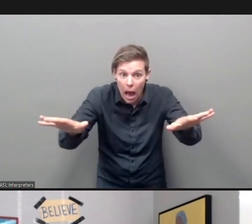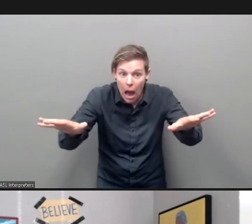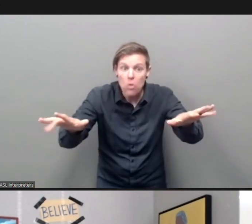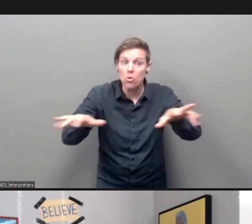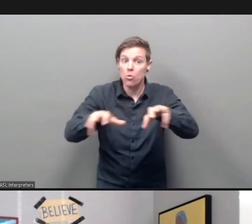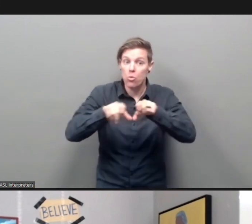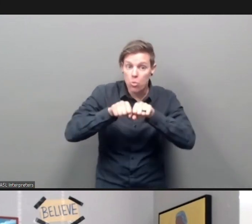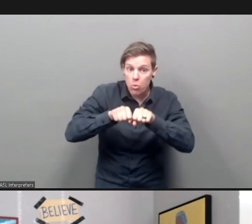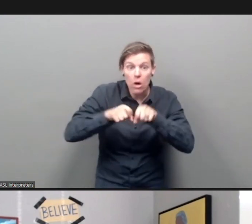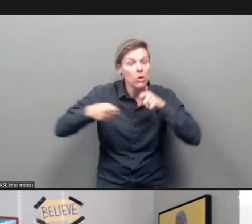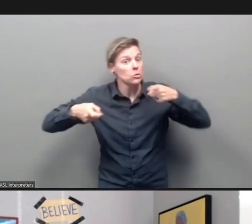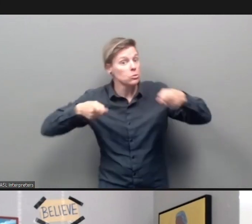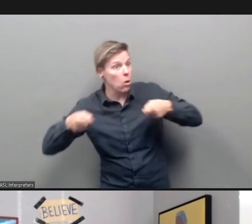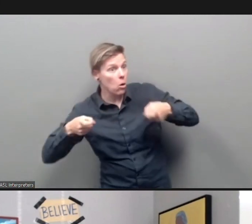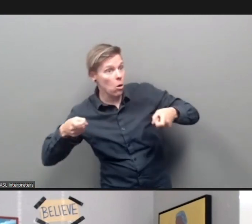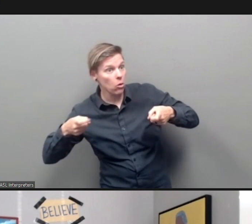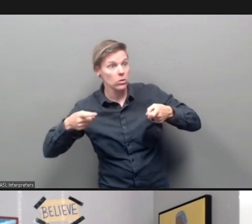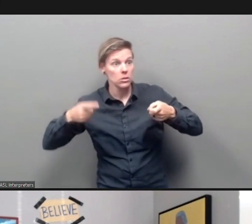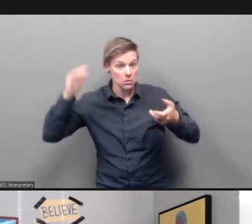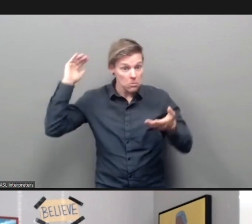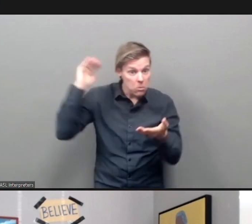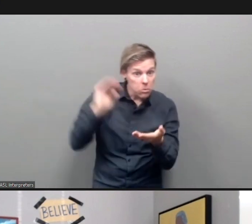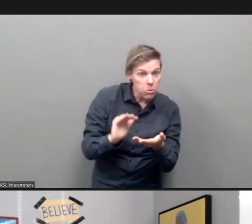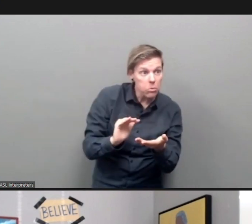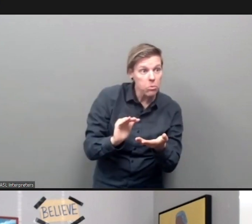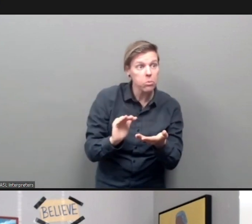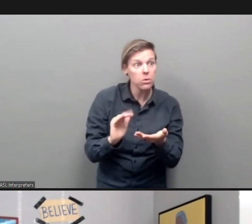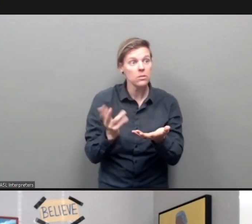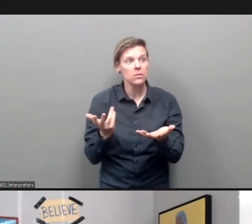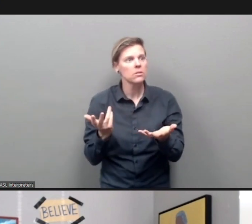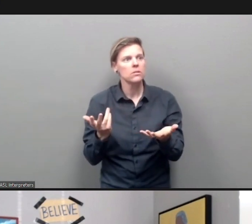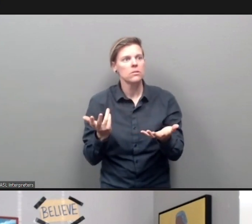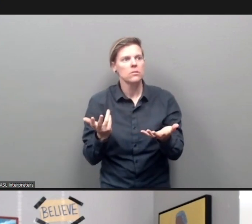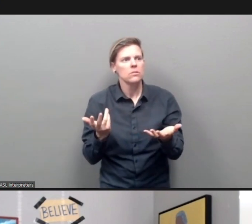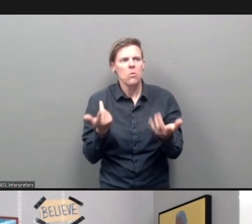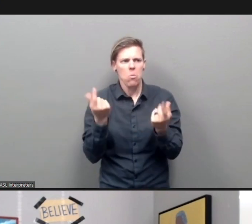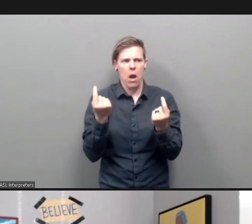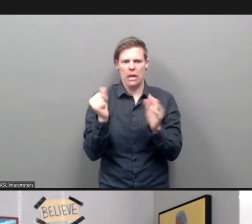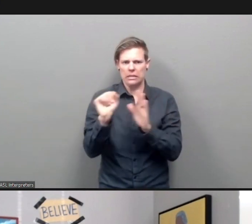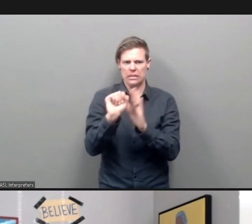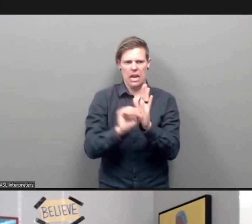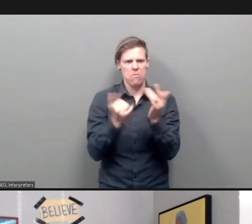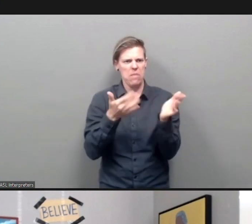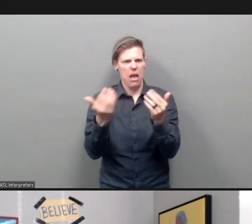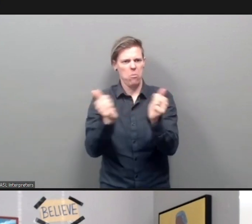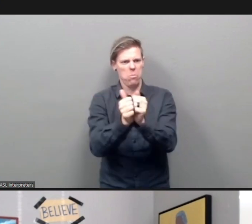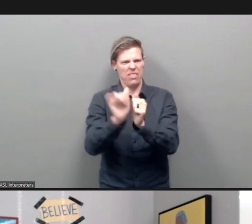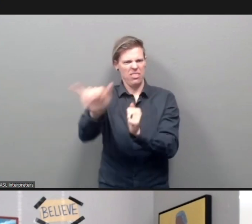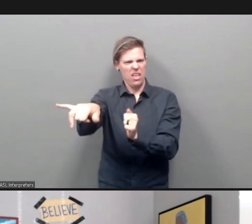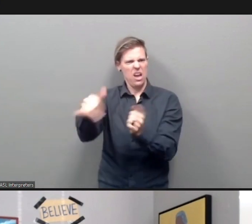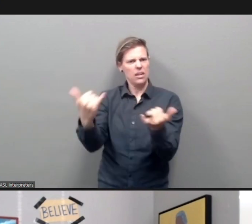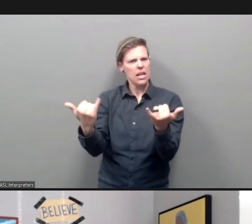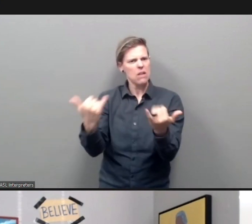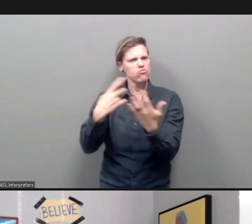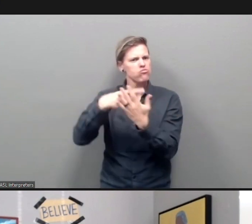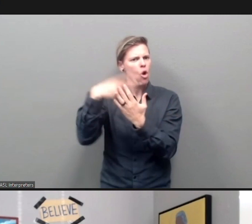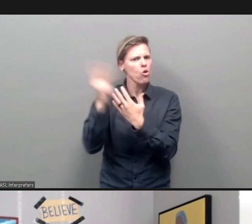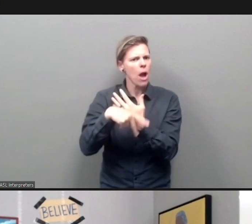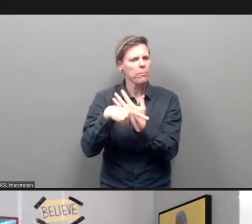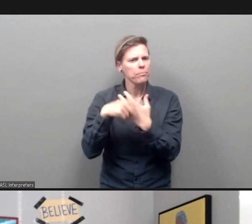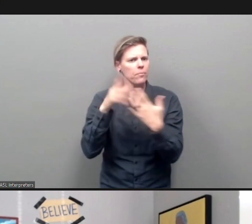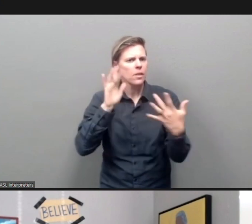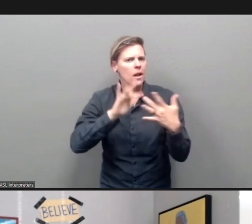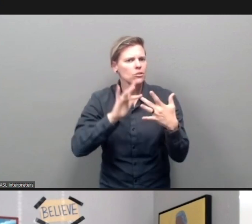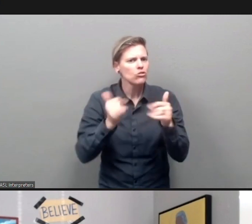been effective at stopping the spread? What's the state of play right now with how it's going, and what's the average time between results and